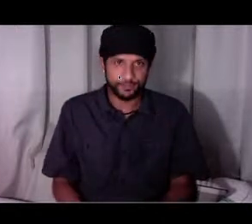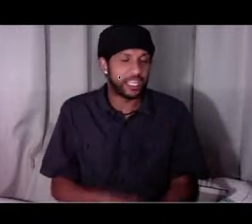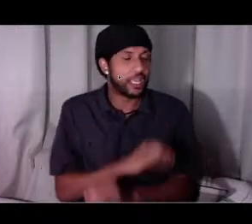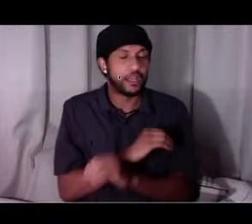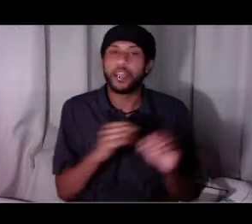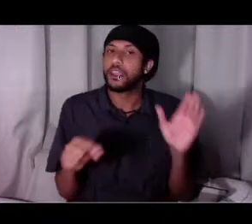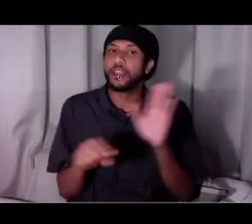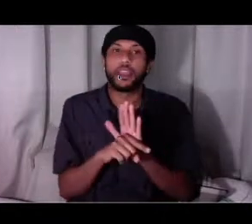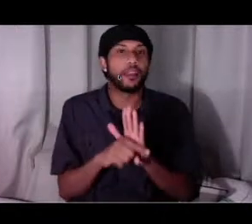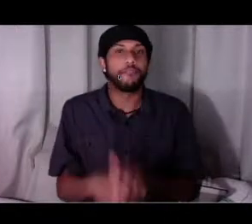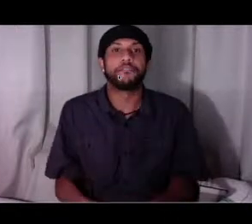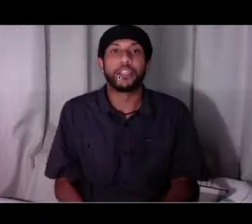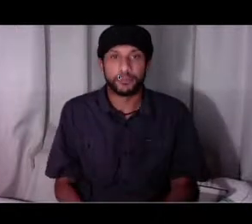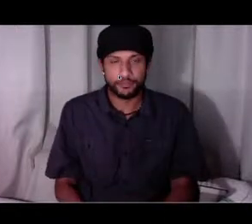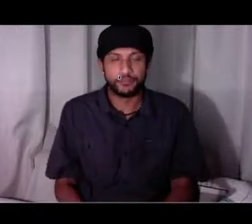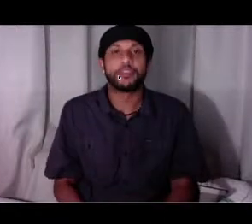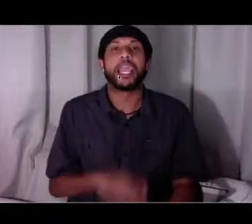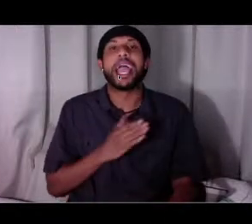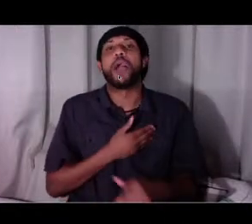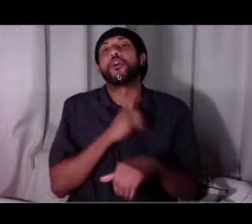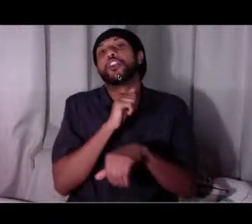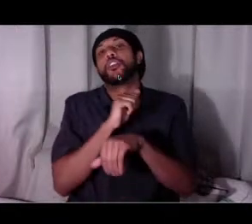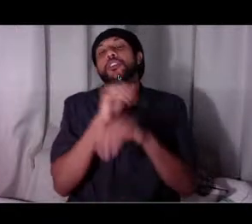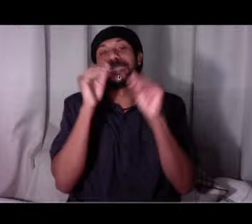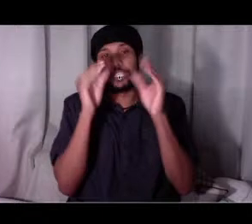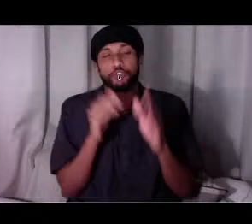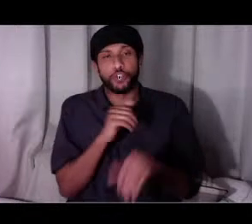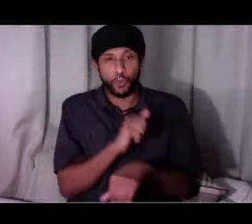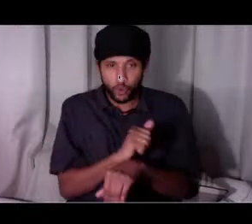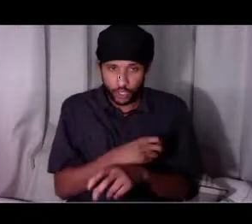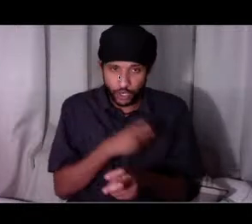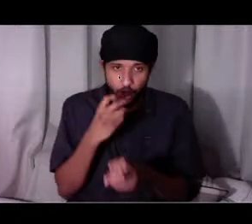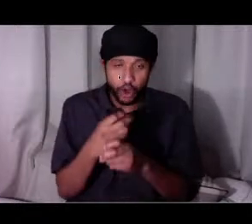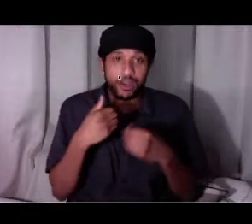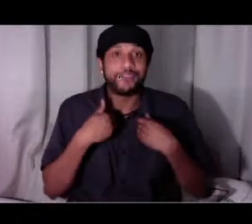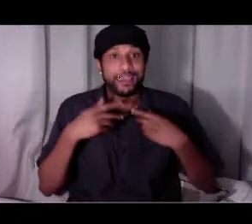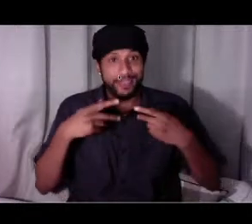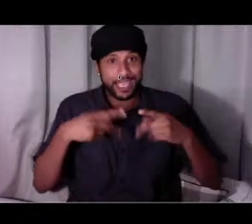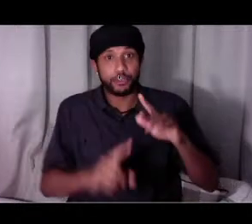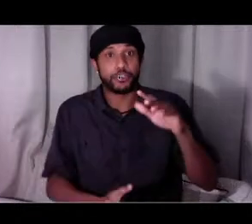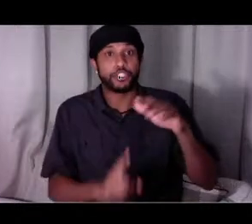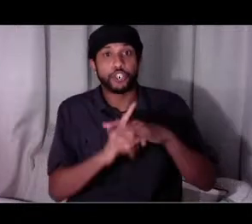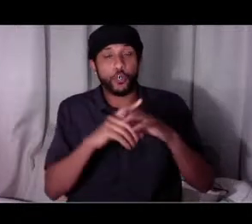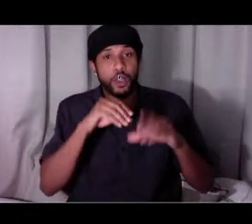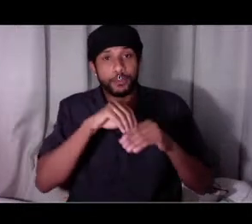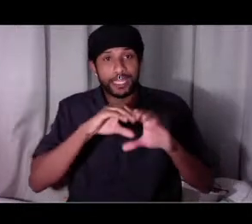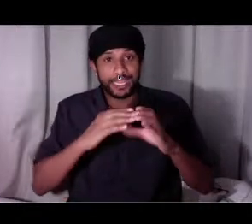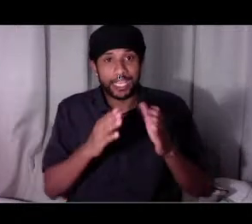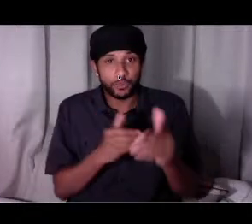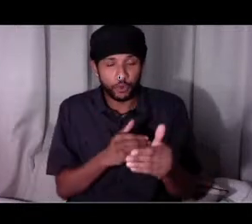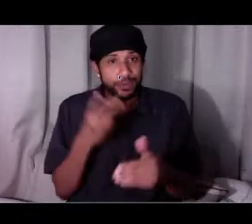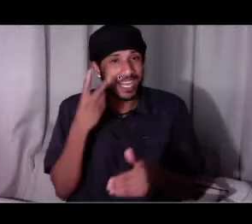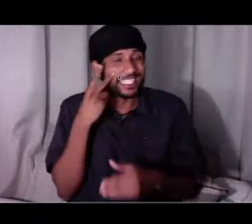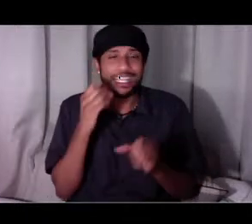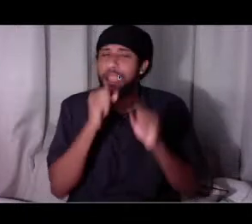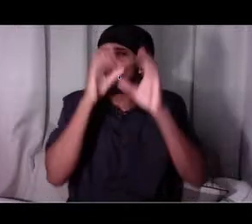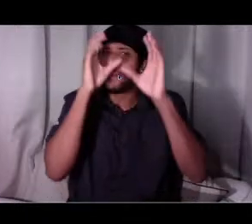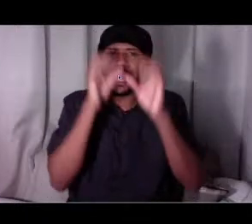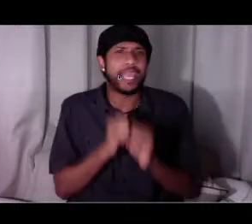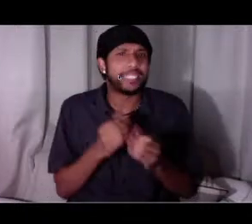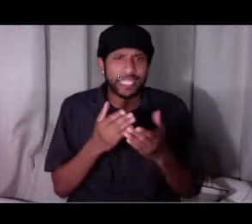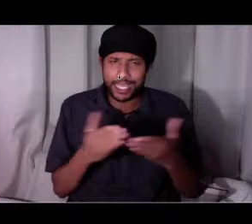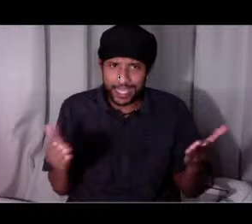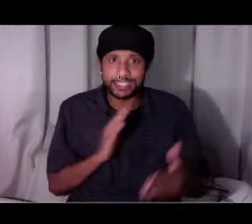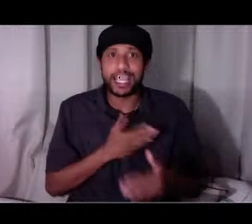negative our teachers are working hard I've had the opportunity to pop into some of the classrooms and I see the amazing things that our